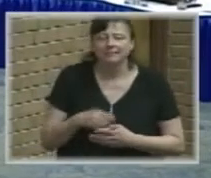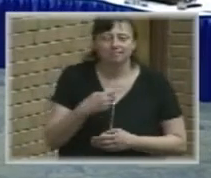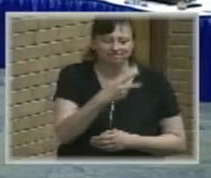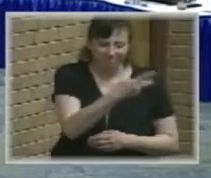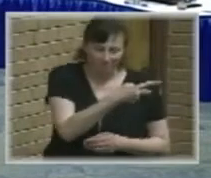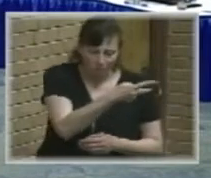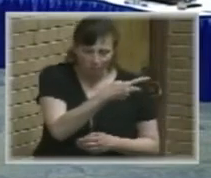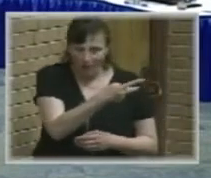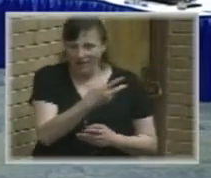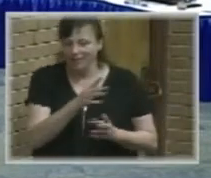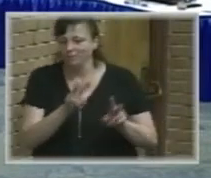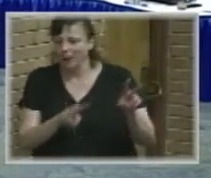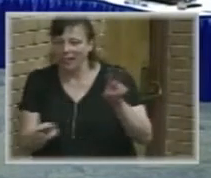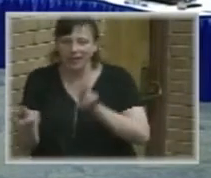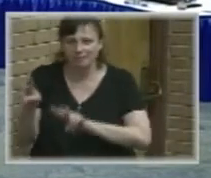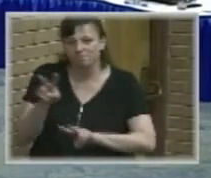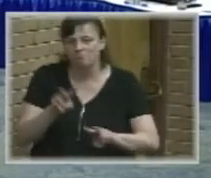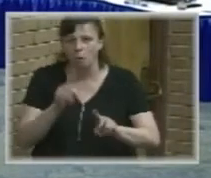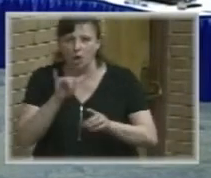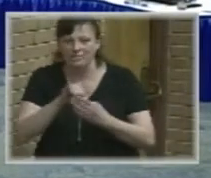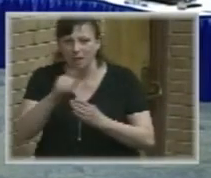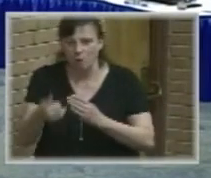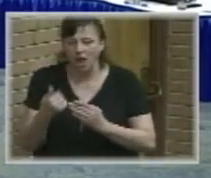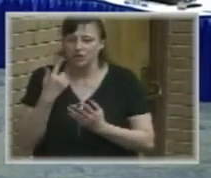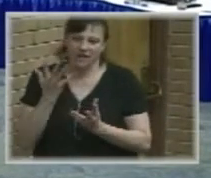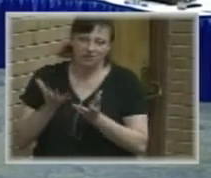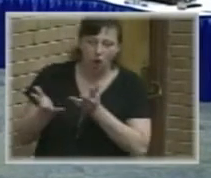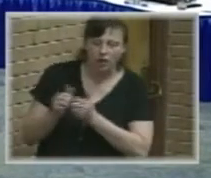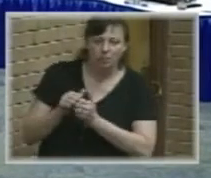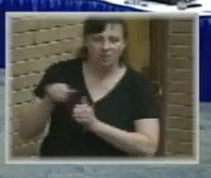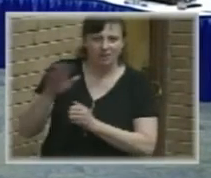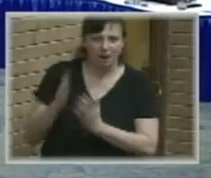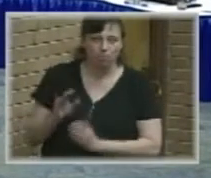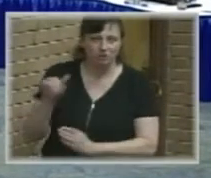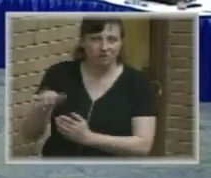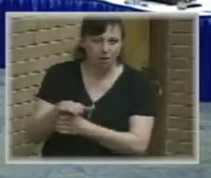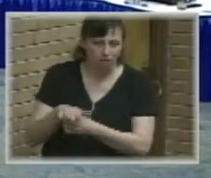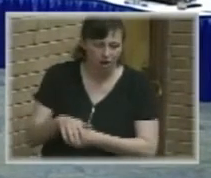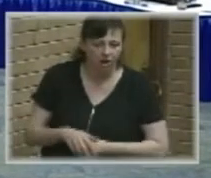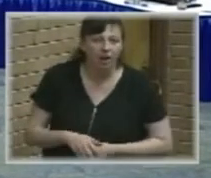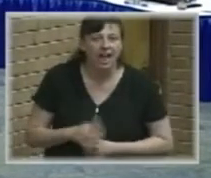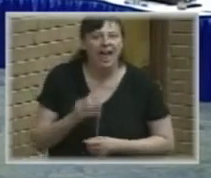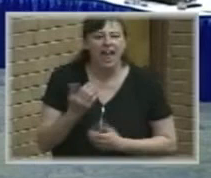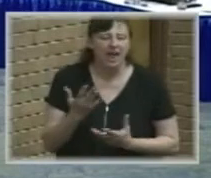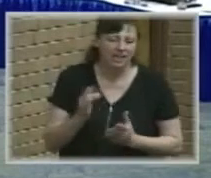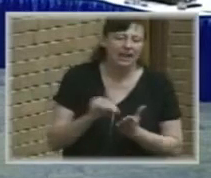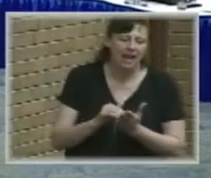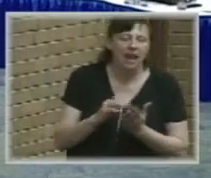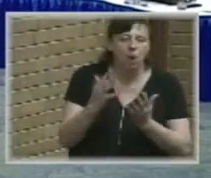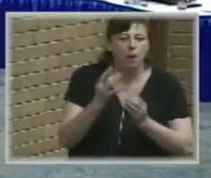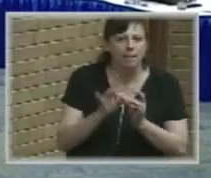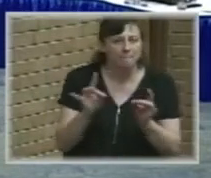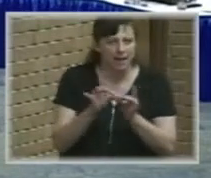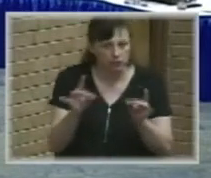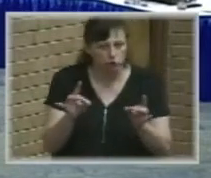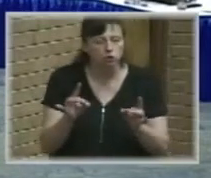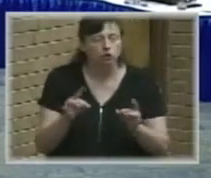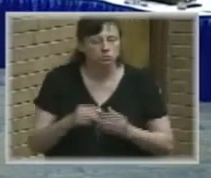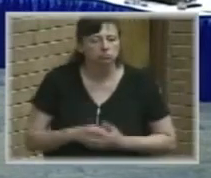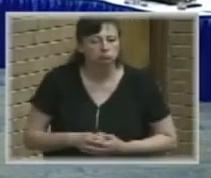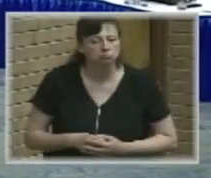time working with the neighbors there. Yep. And also, again, I want to mention, because I talked about